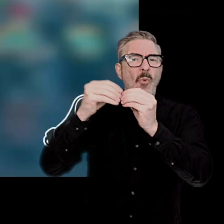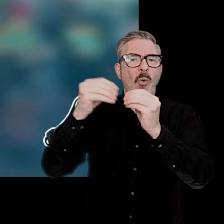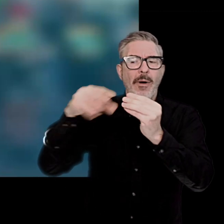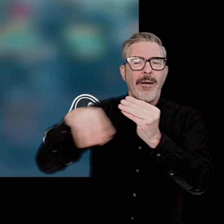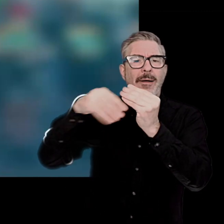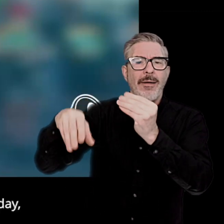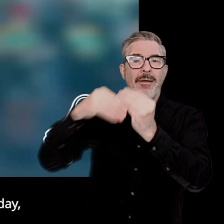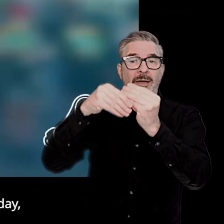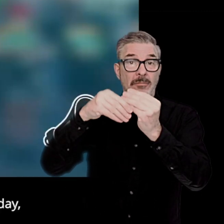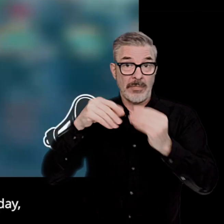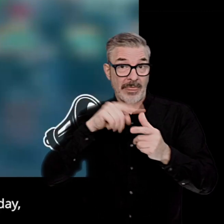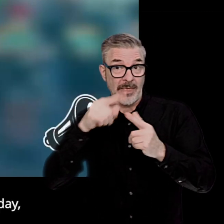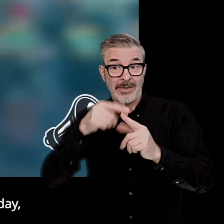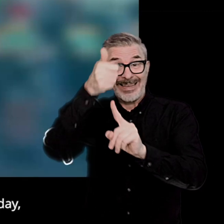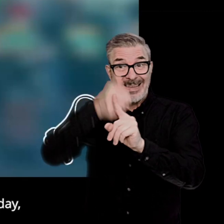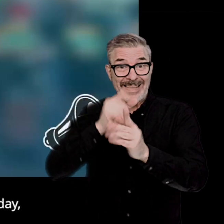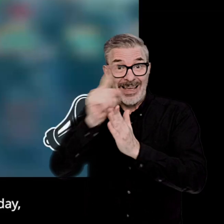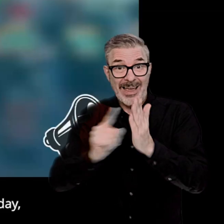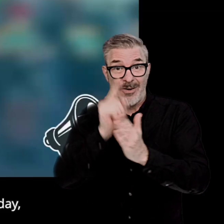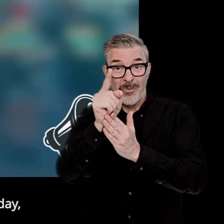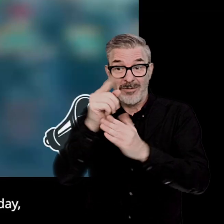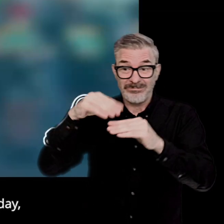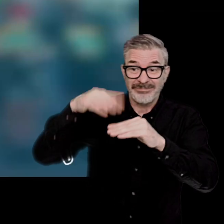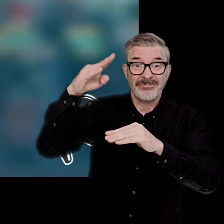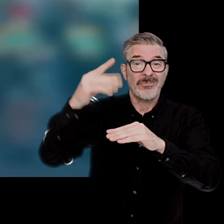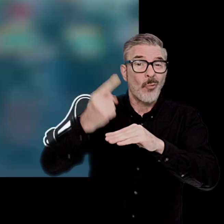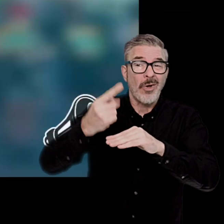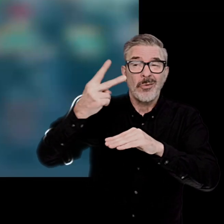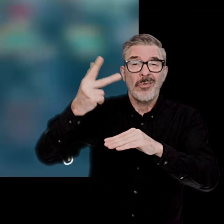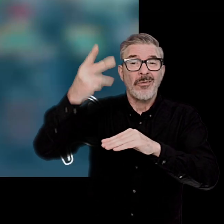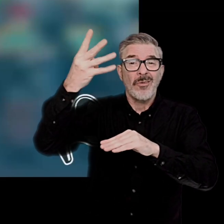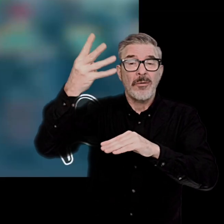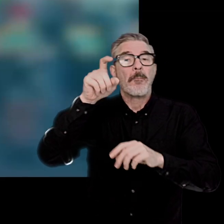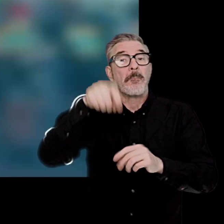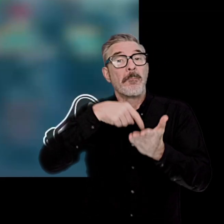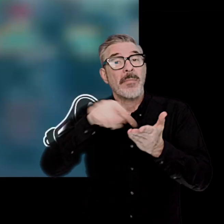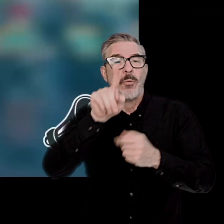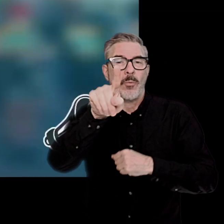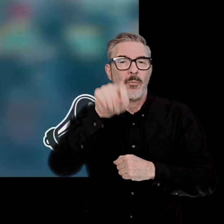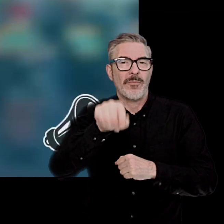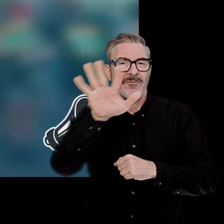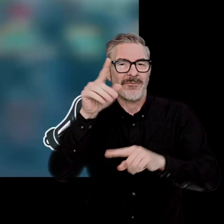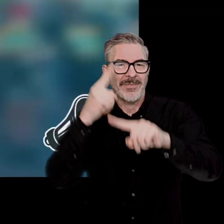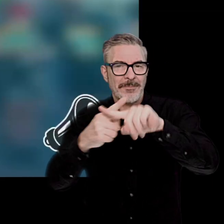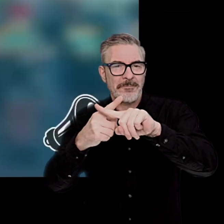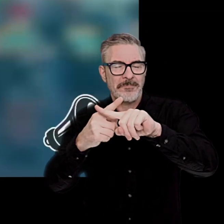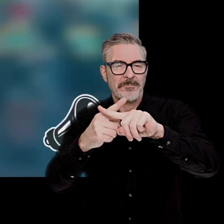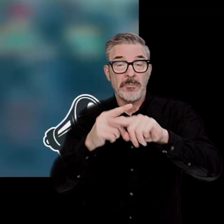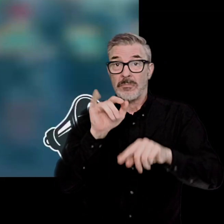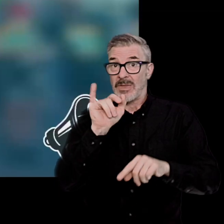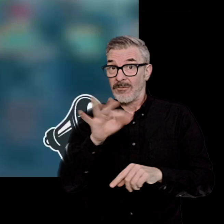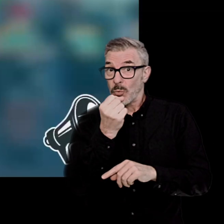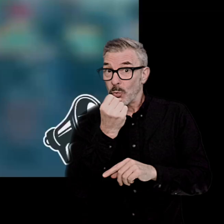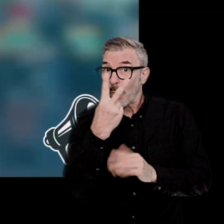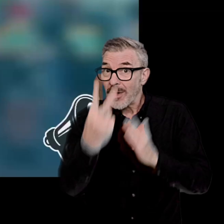Overtime also applies for when you work over 12 hours in a day, and that must be paid at double your regular rate